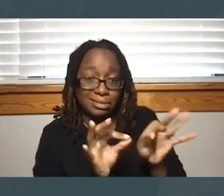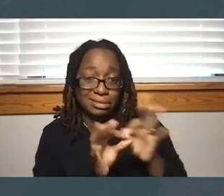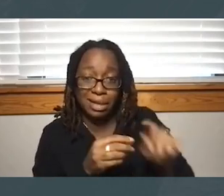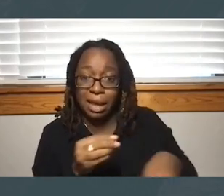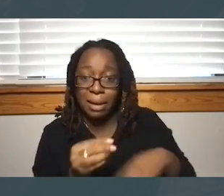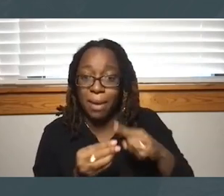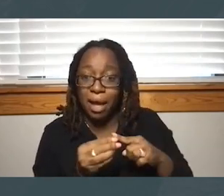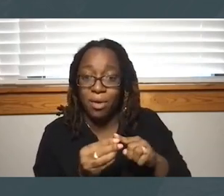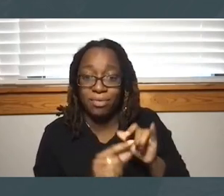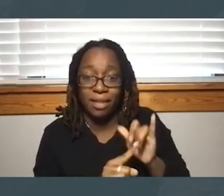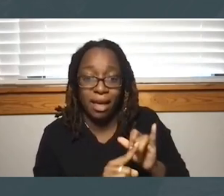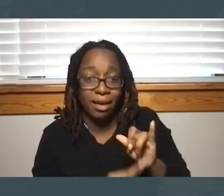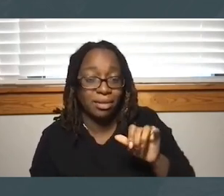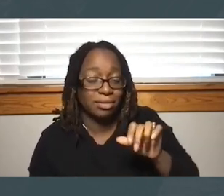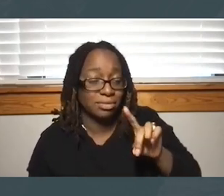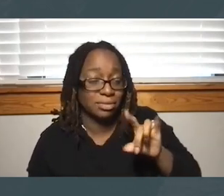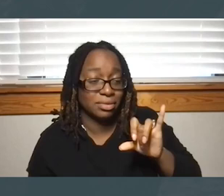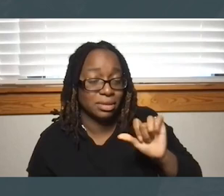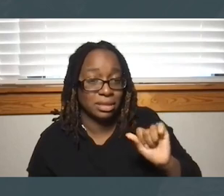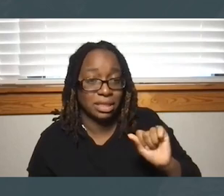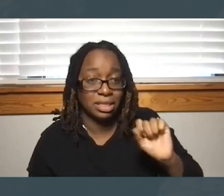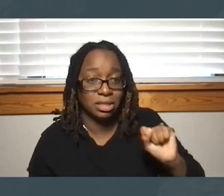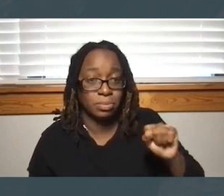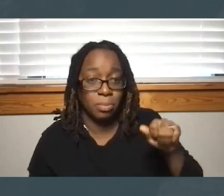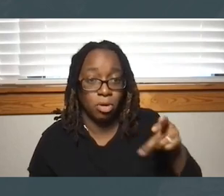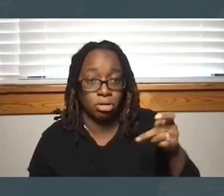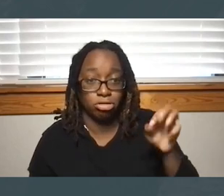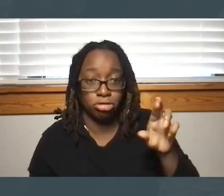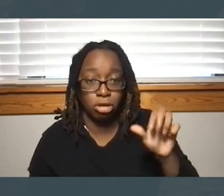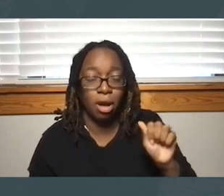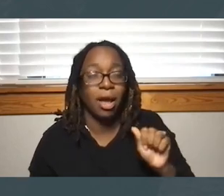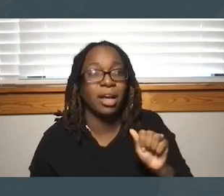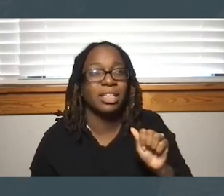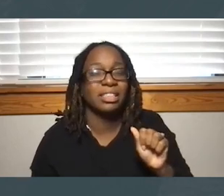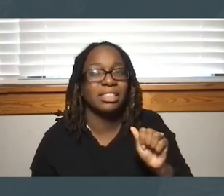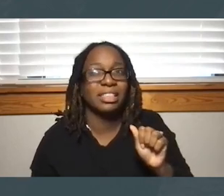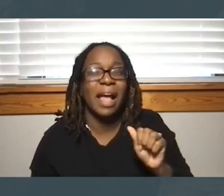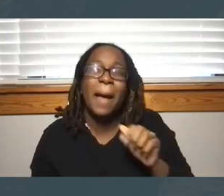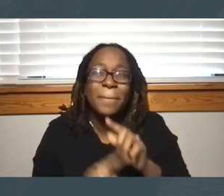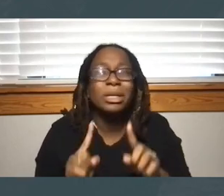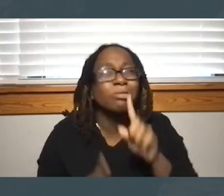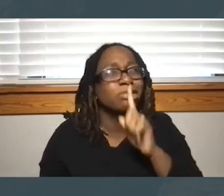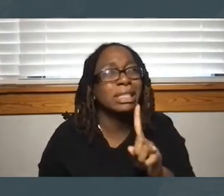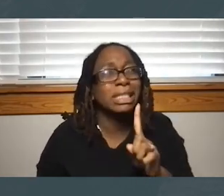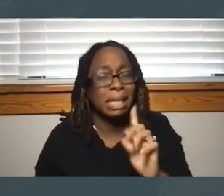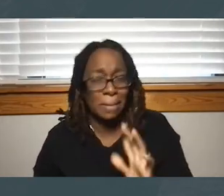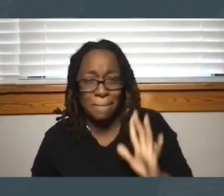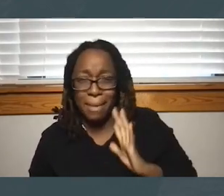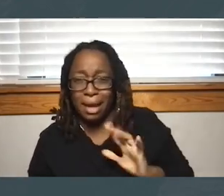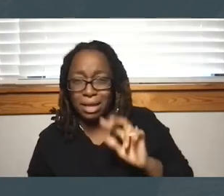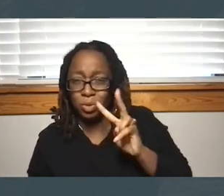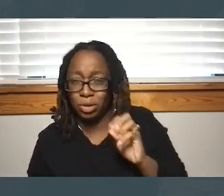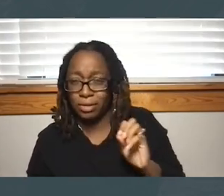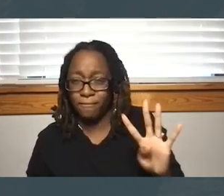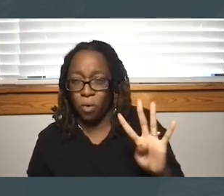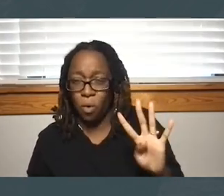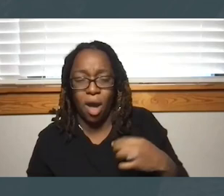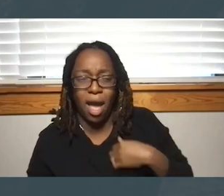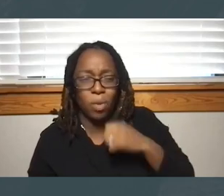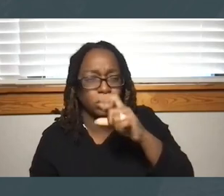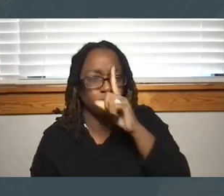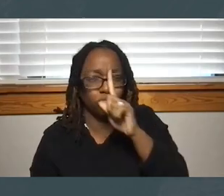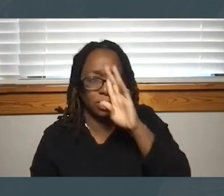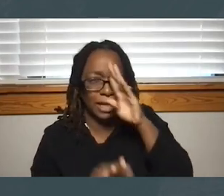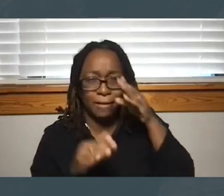I do not pay, like back in 2004, perhaps I do not pay enough attention to translation as a practice